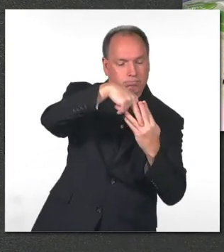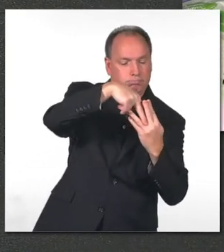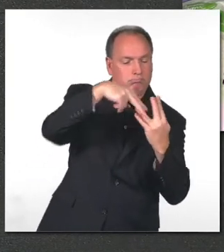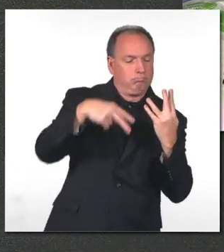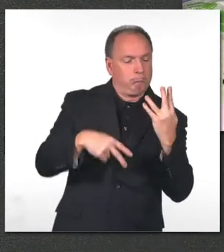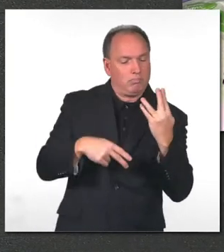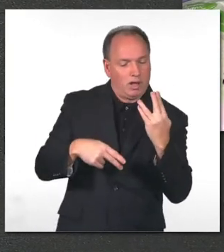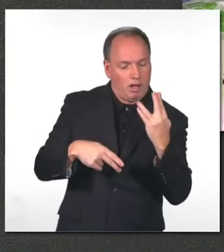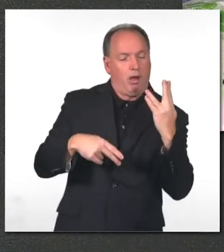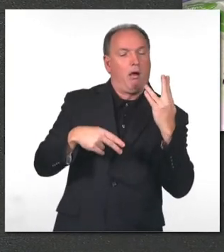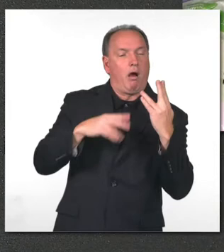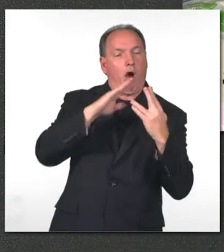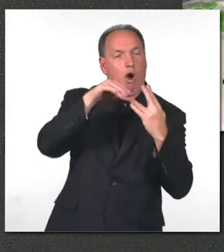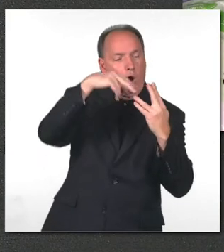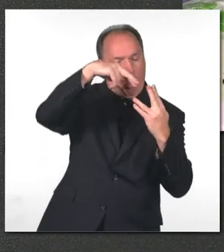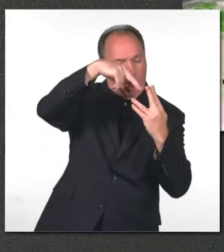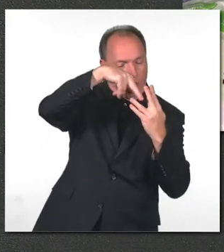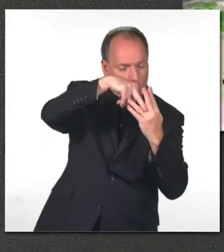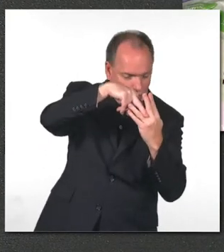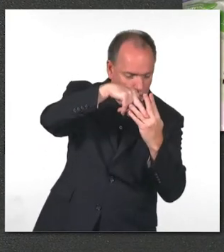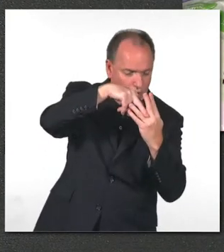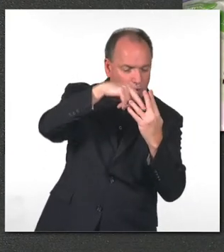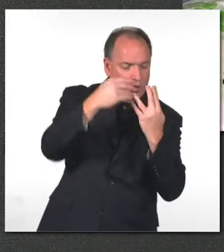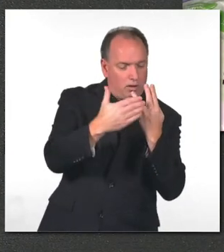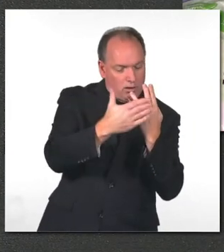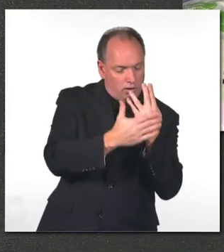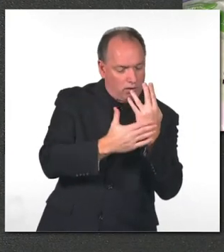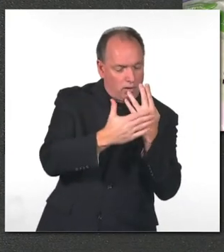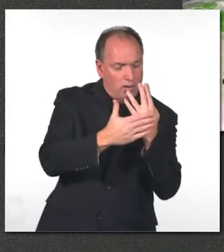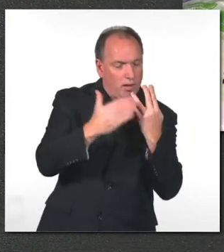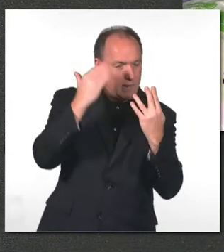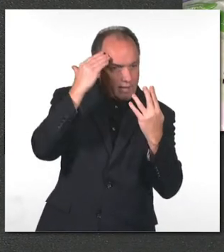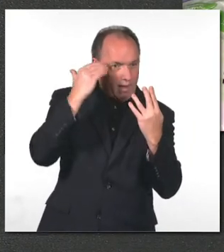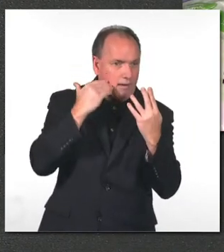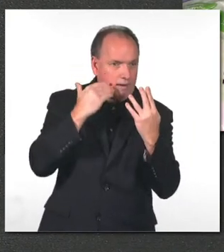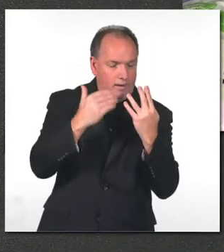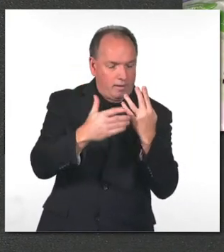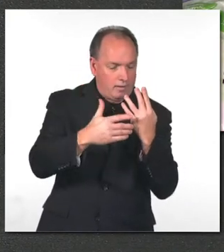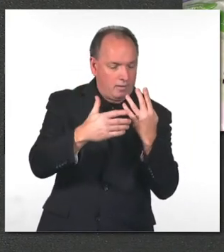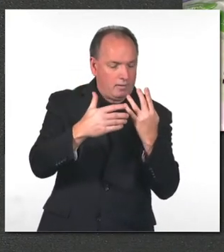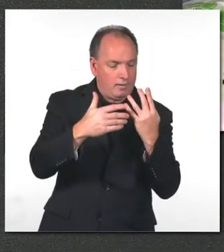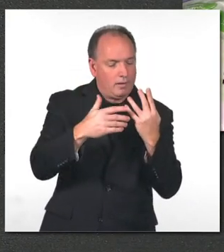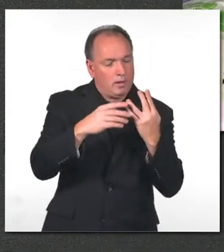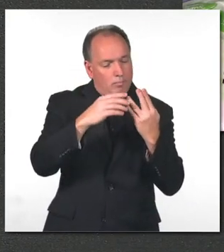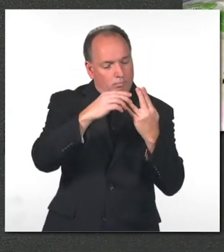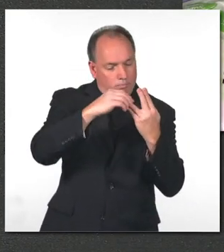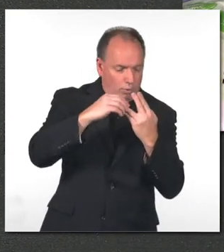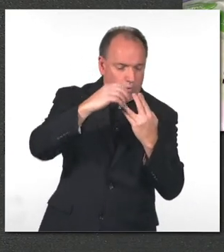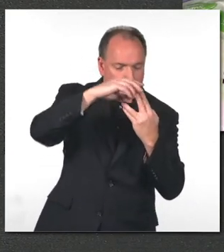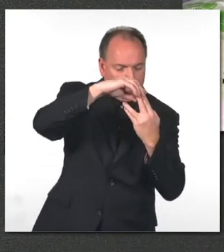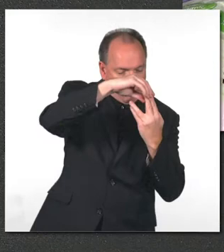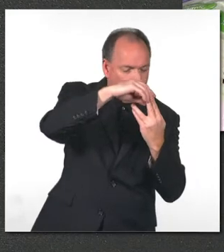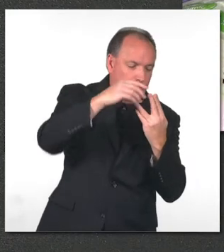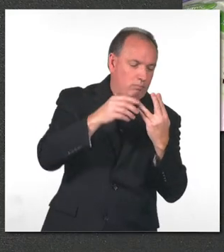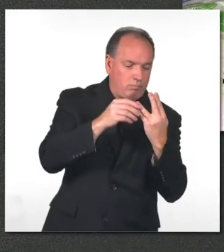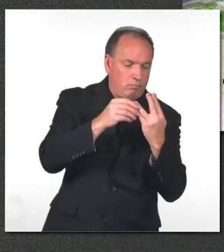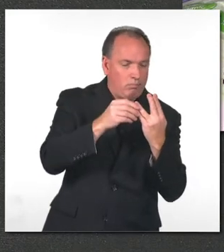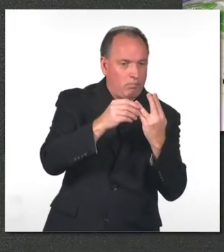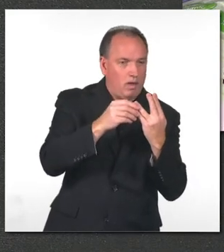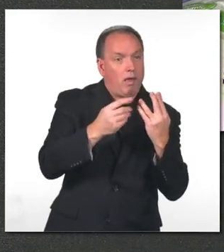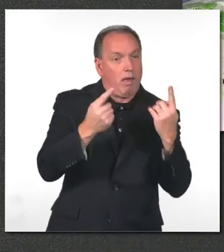And cut all the way down to where the rubber band almost just about begins.